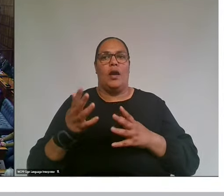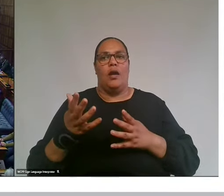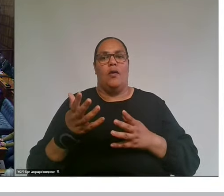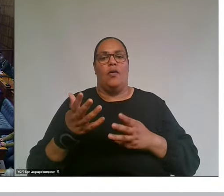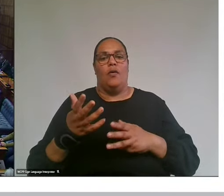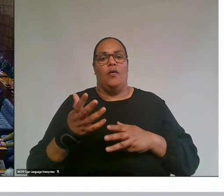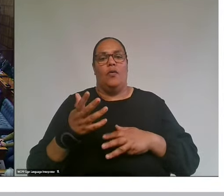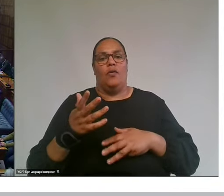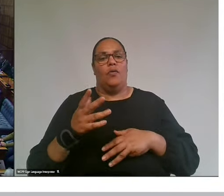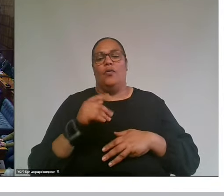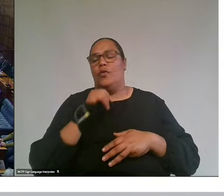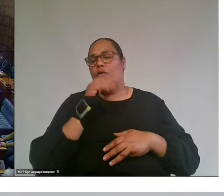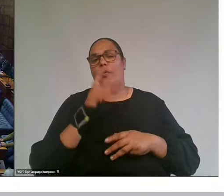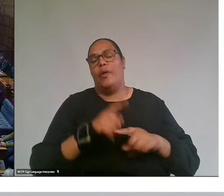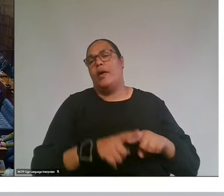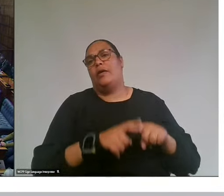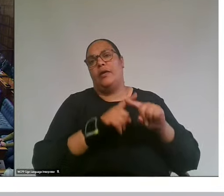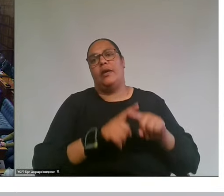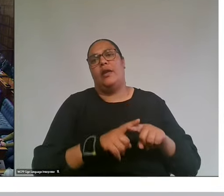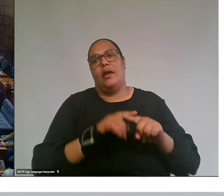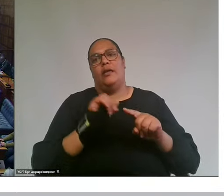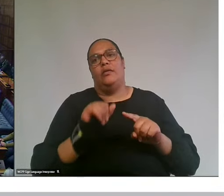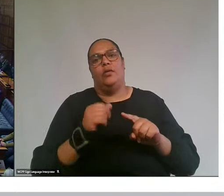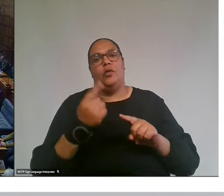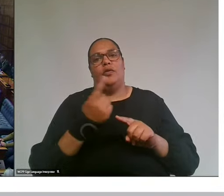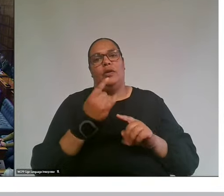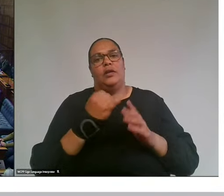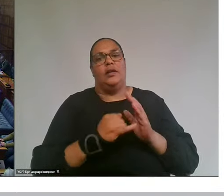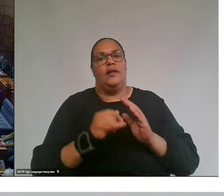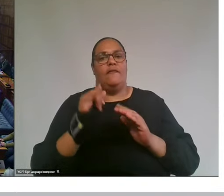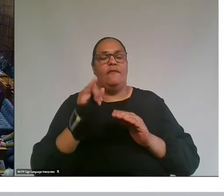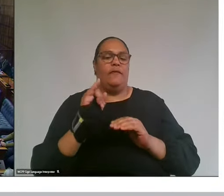of not just relying on the on the single